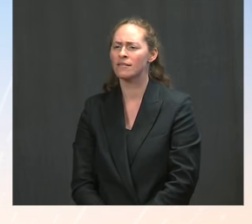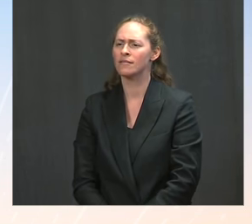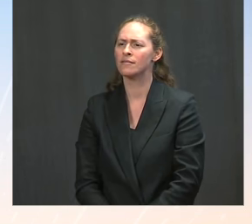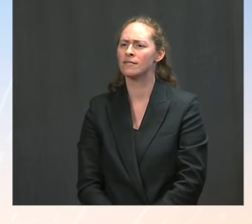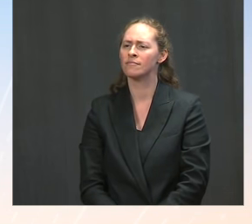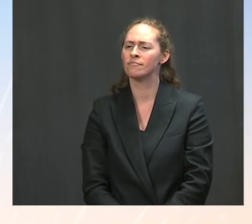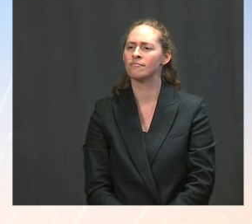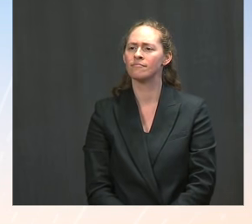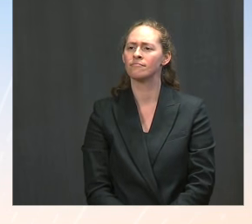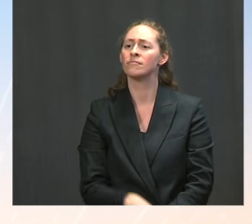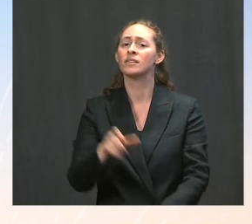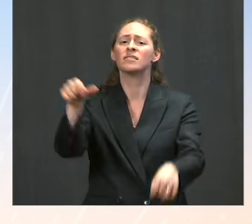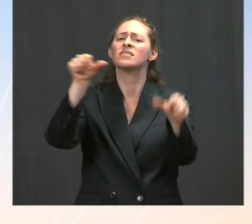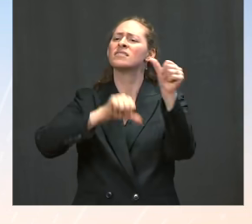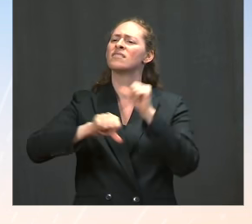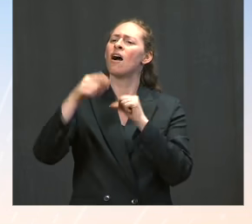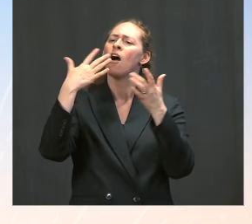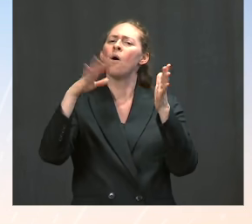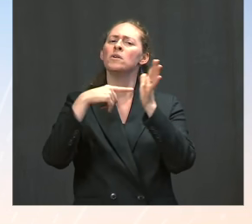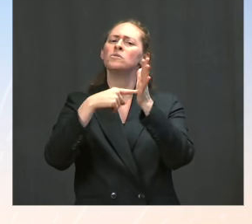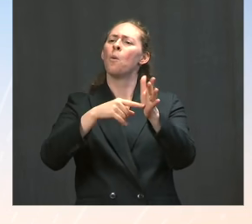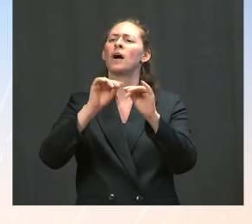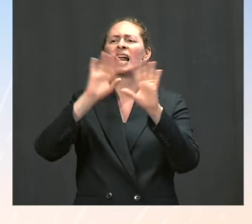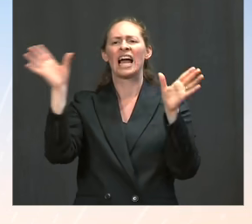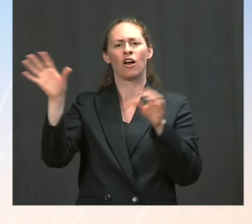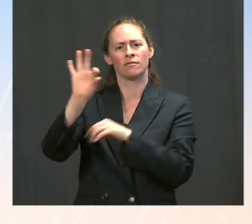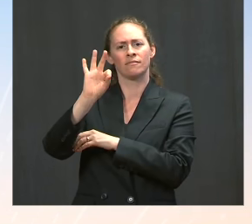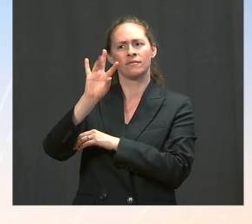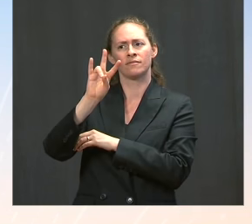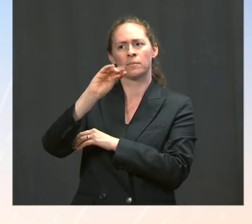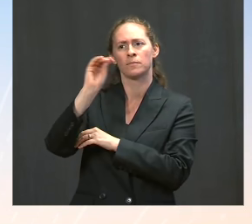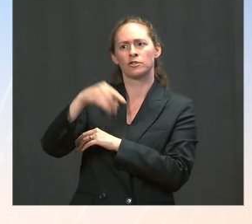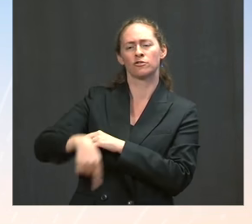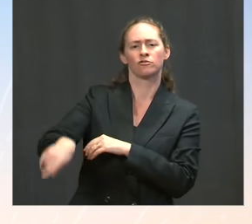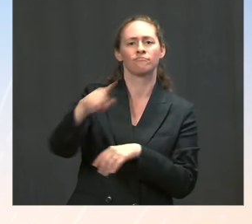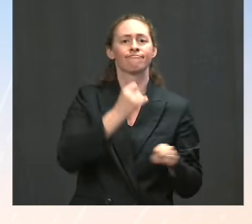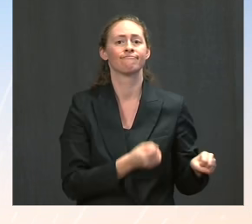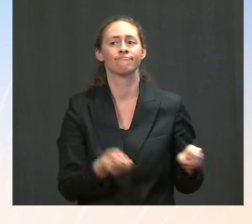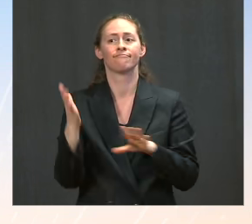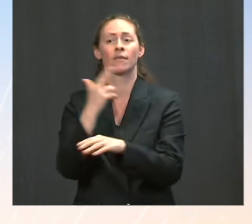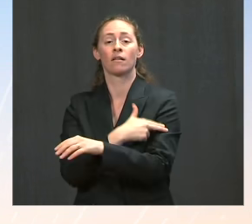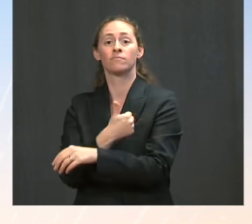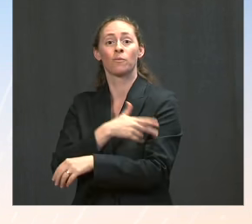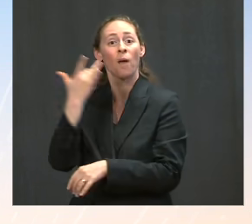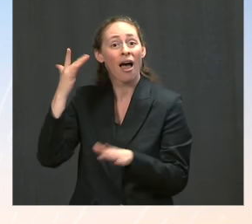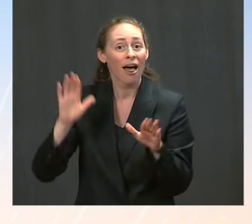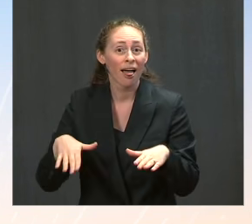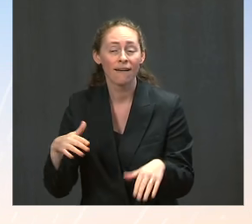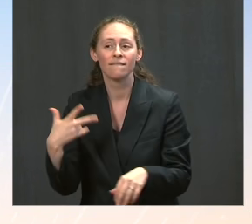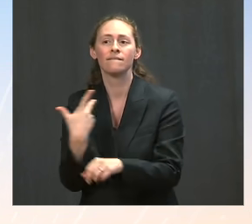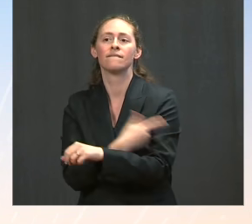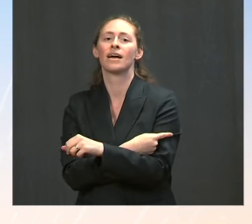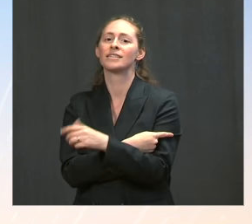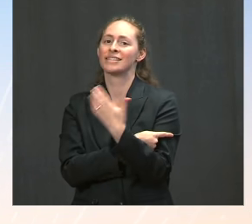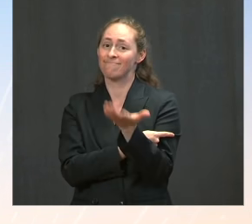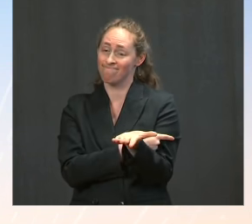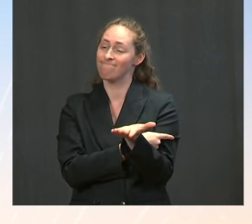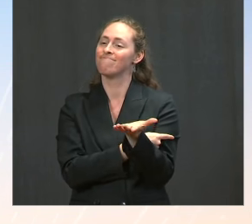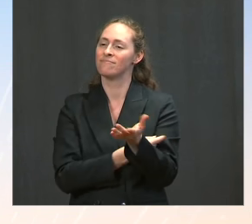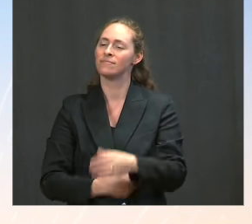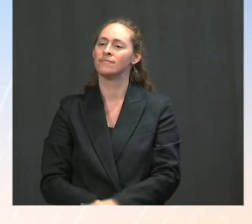hospitalizations are people who are unvaccinated. So, yes, there are cases of individuals who are vaccinated, to be absolutely